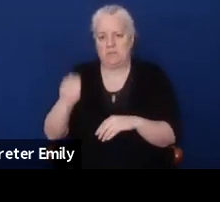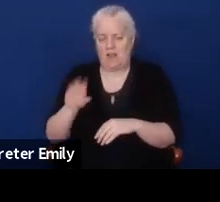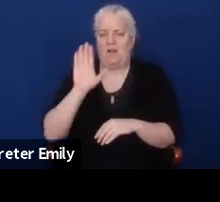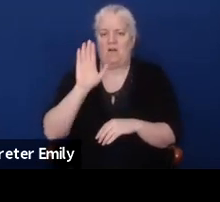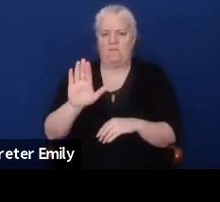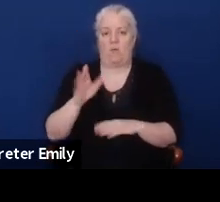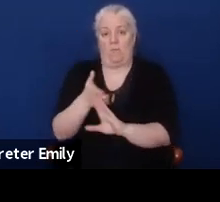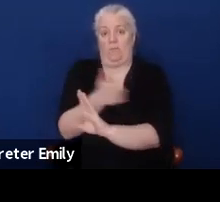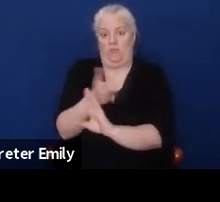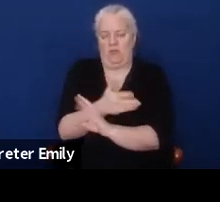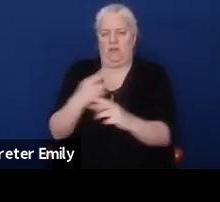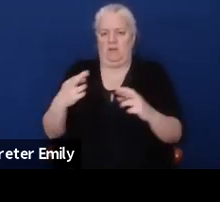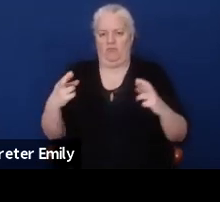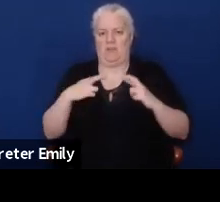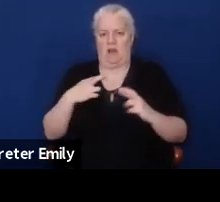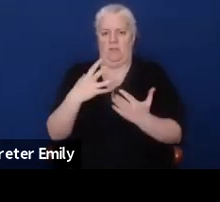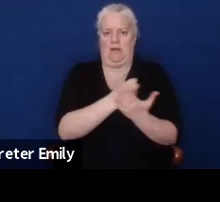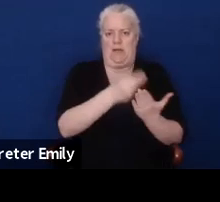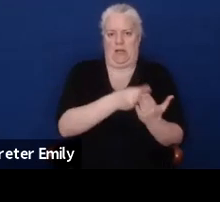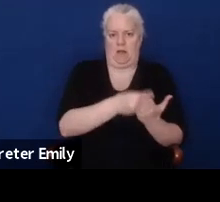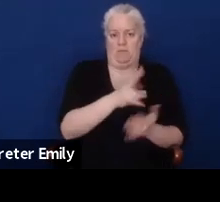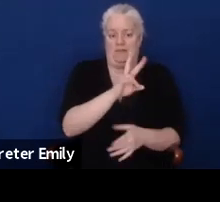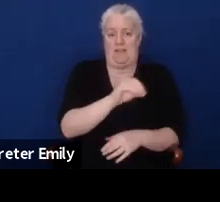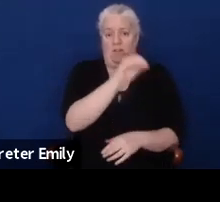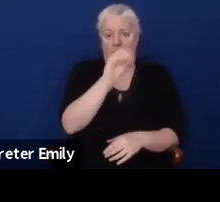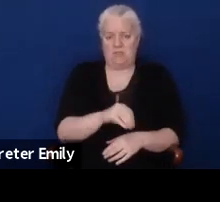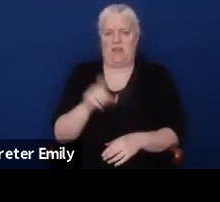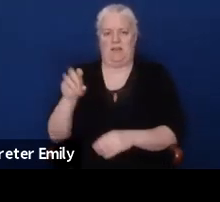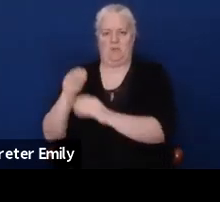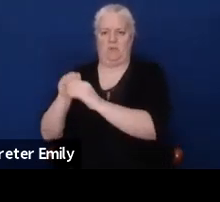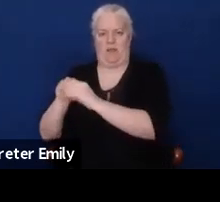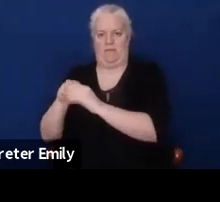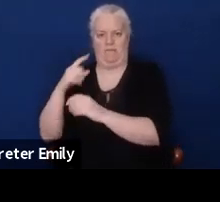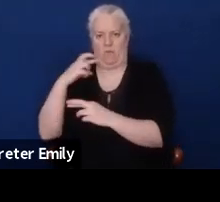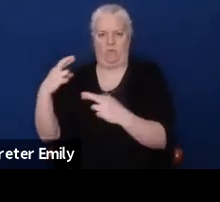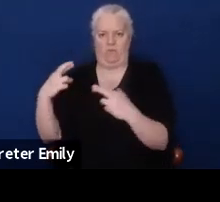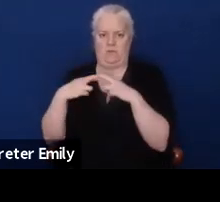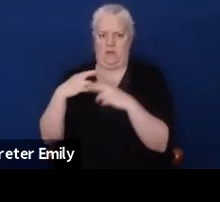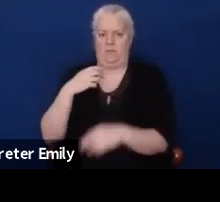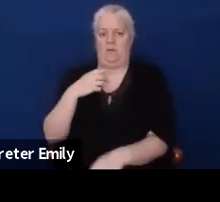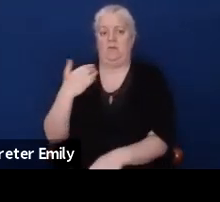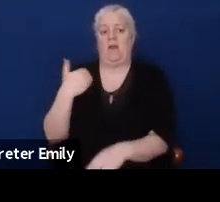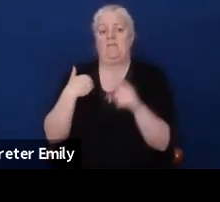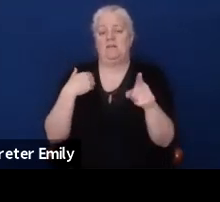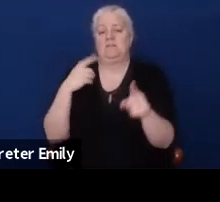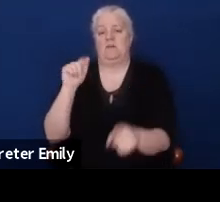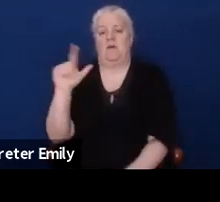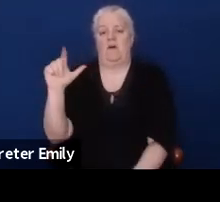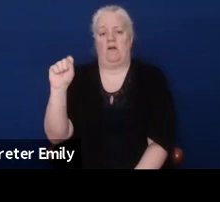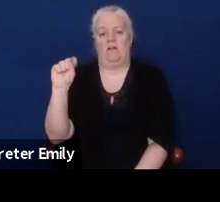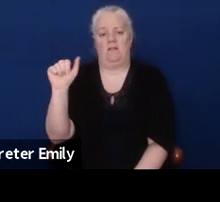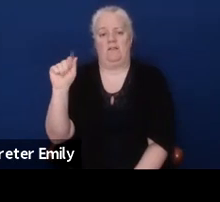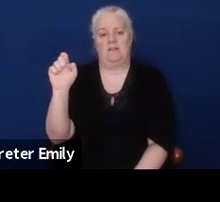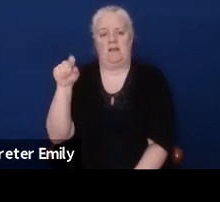also provided a calculator from Allstate website. I personally use that. So I think it's a really